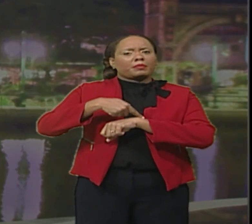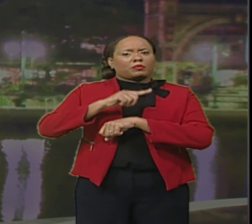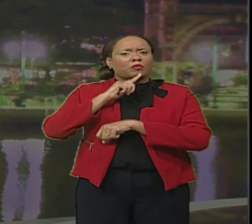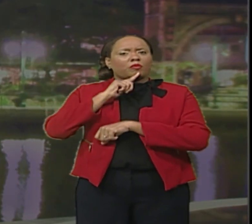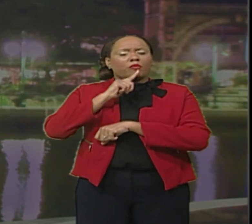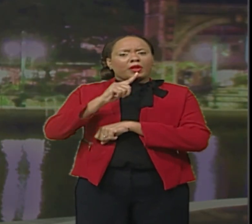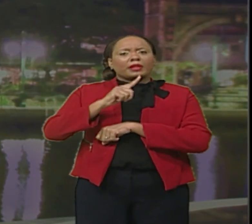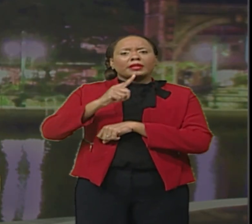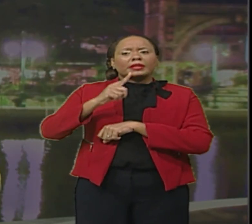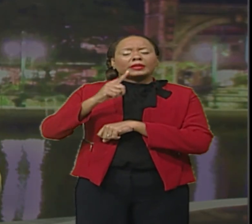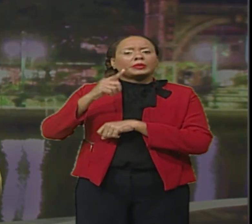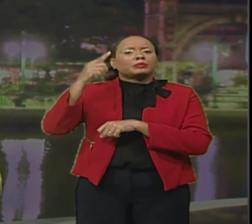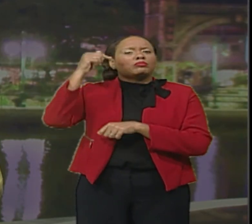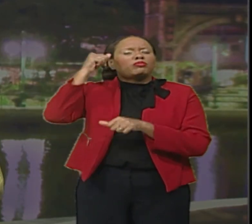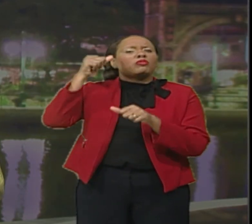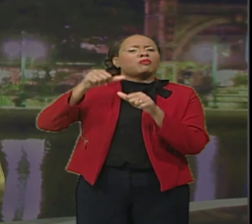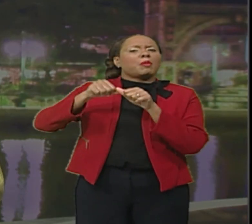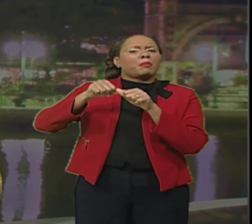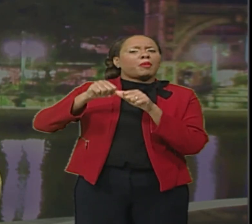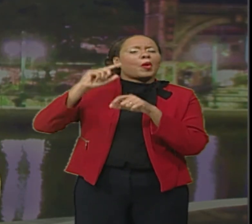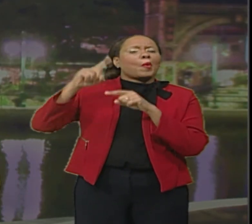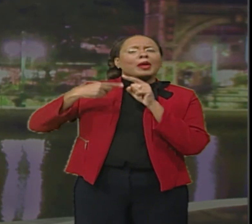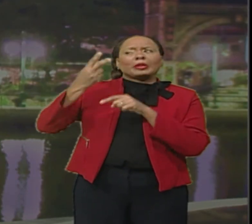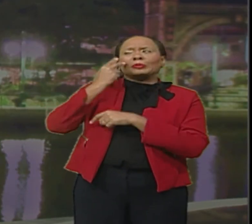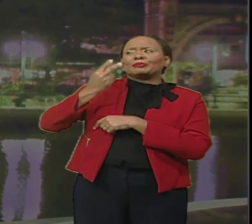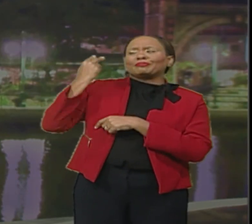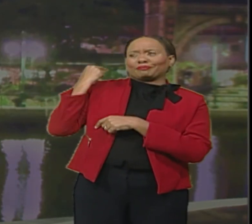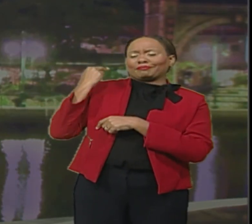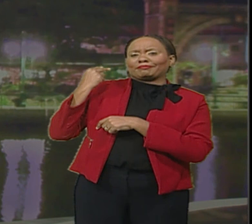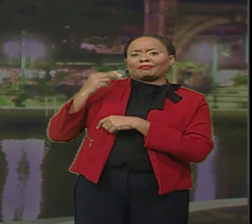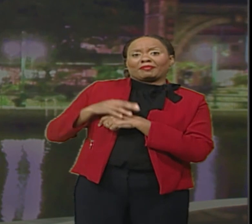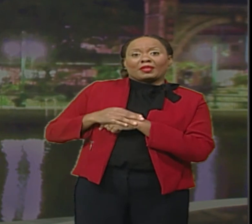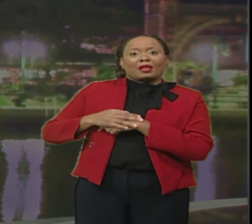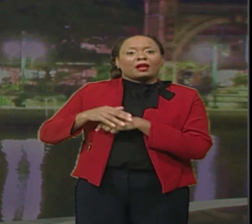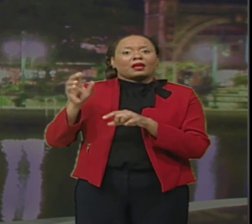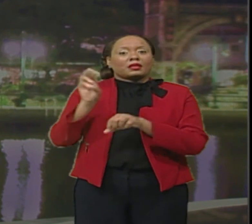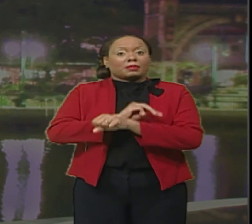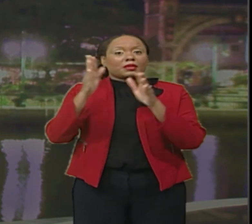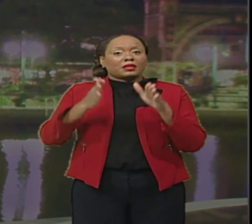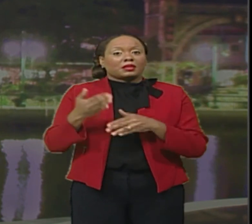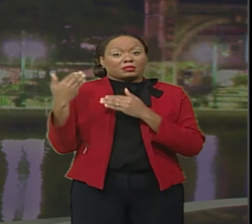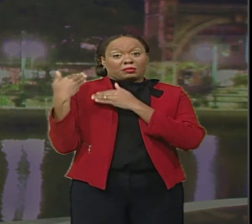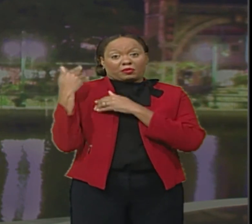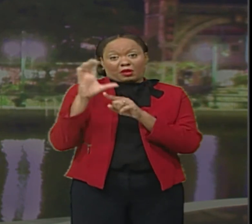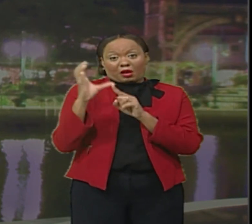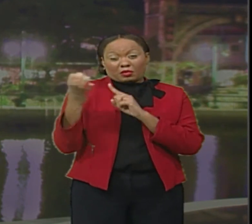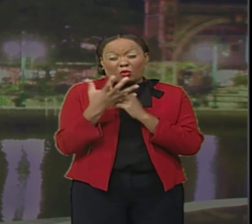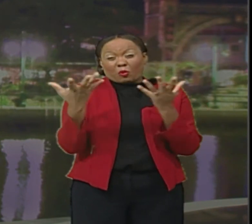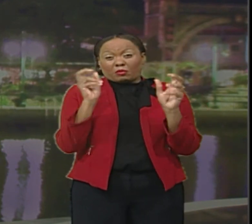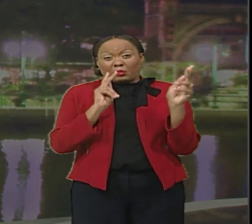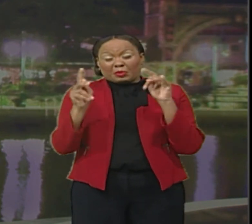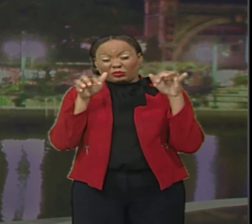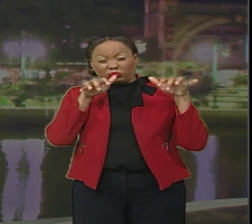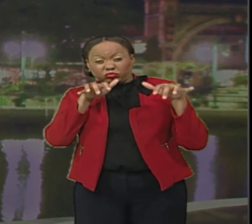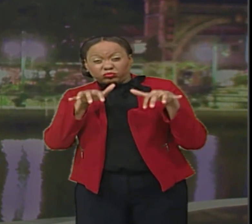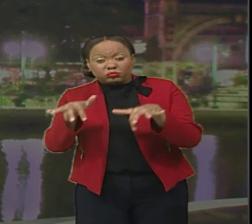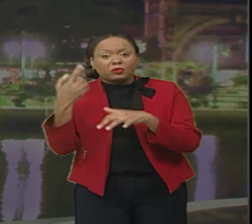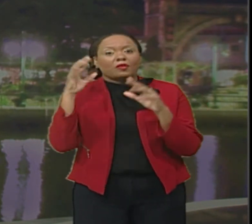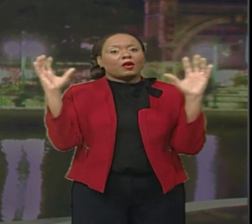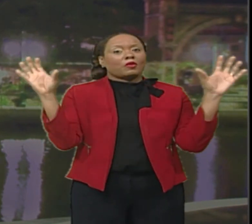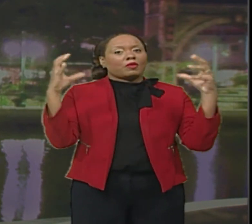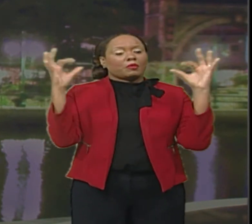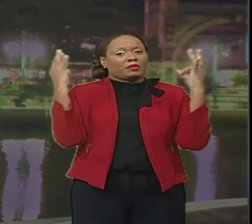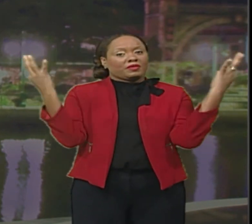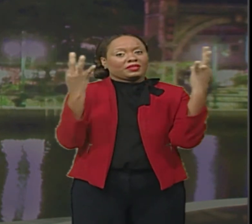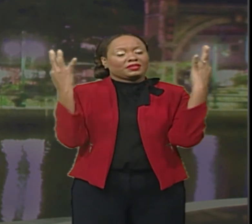history. That's the belief of Culture Minister John King as he encouraged Barbadians to come out in their numbers this season. Sharika